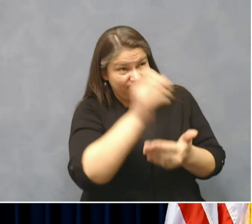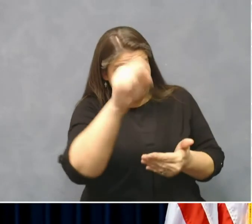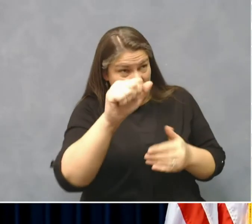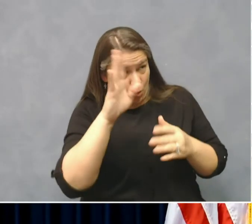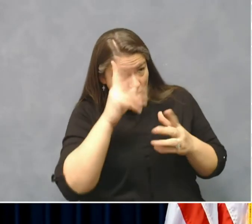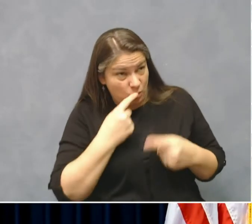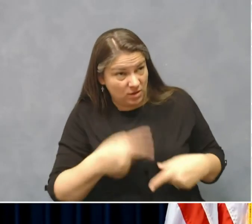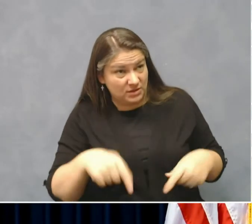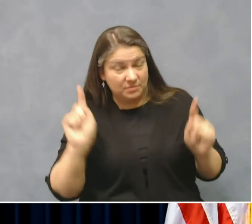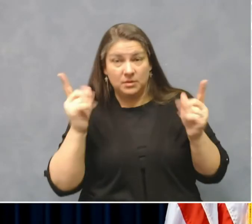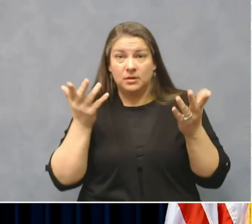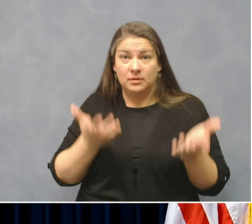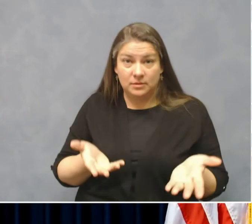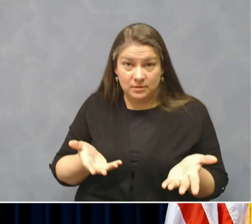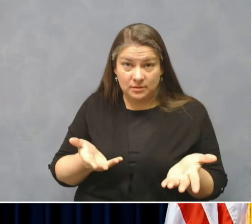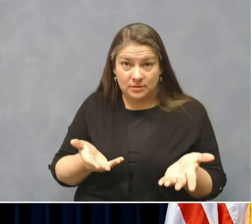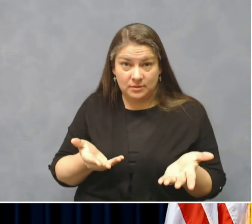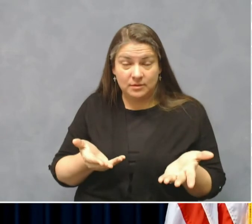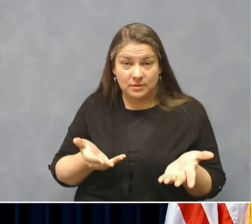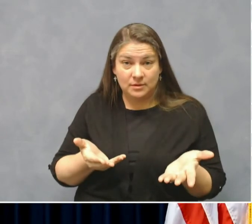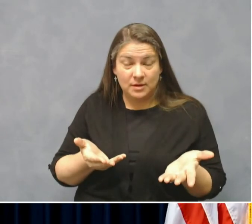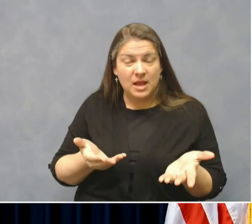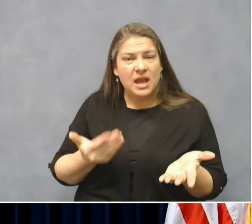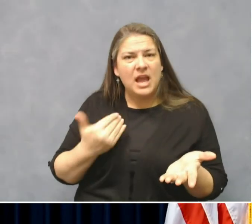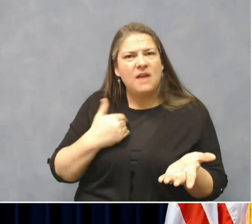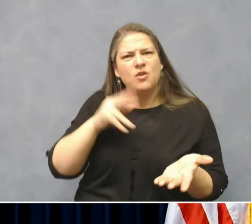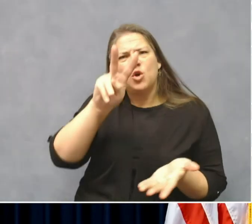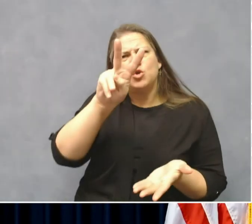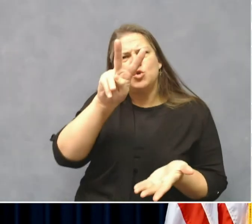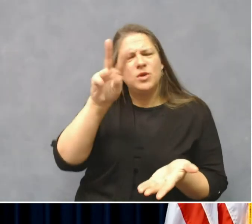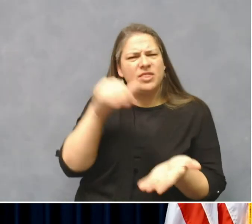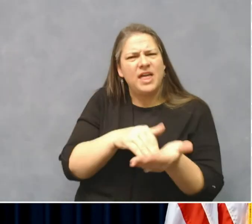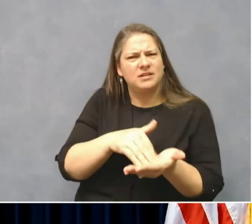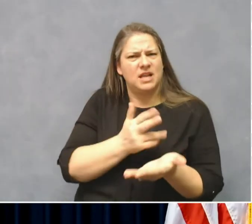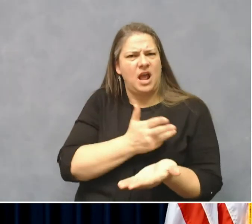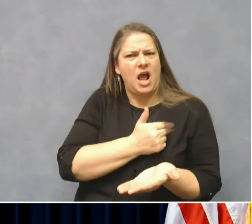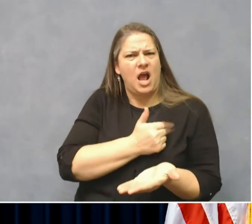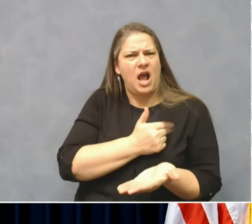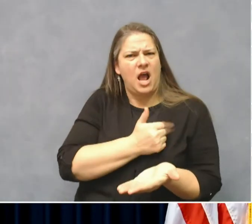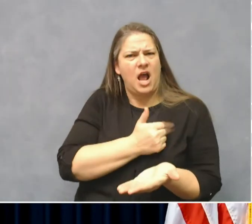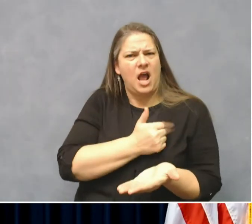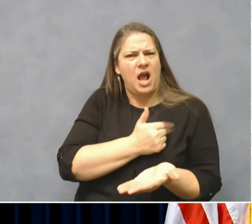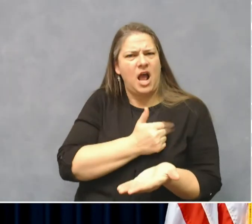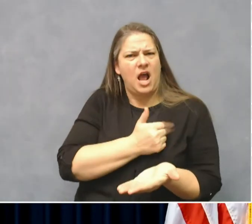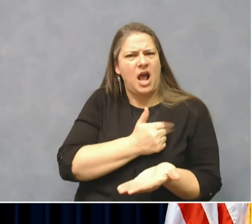Among those 3 regions, there's over 2,000 hospitalizations we can avoid. We only have a